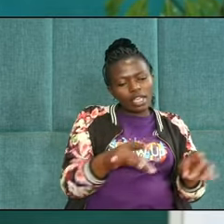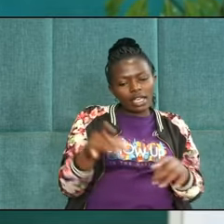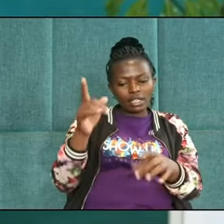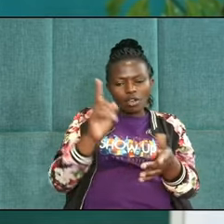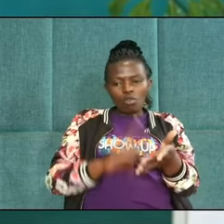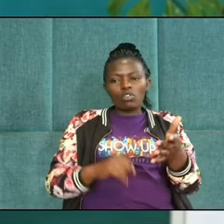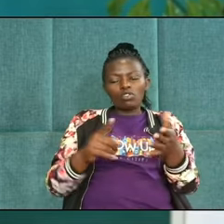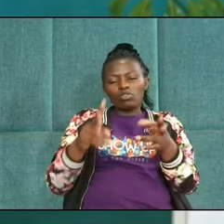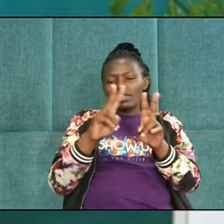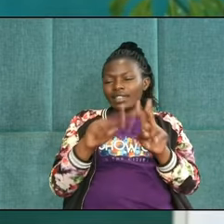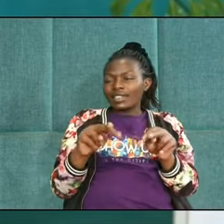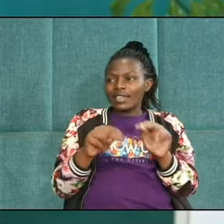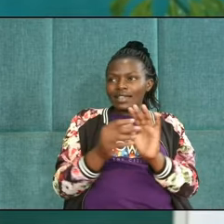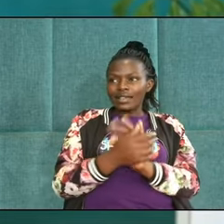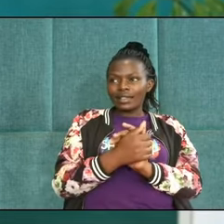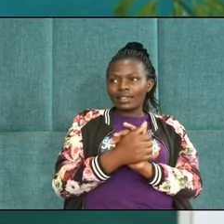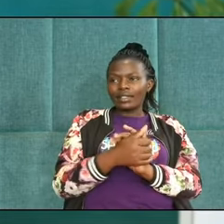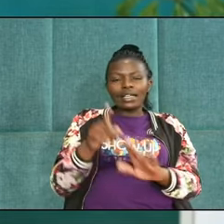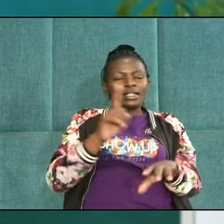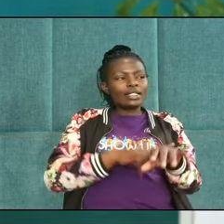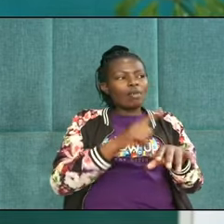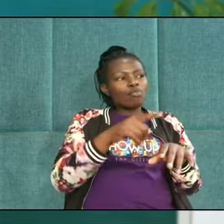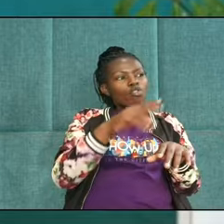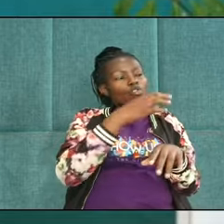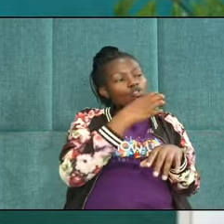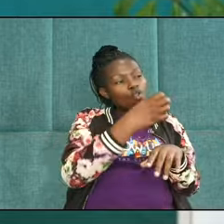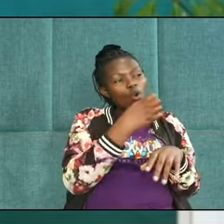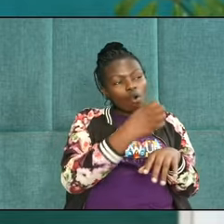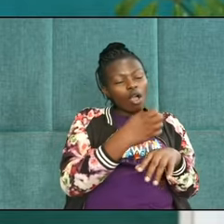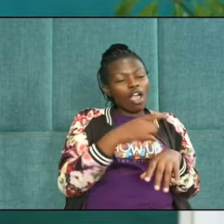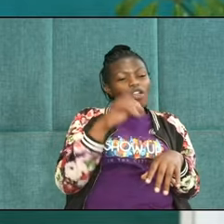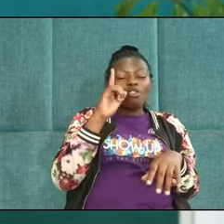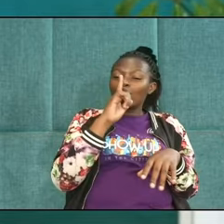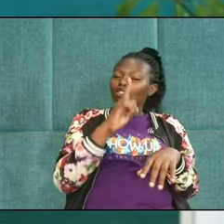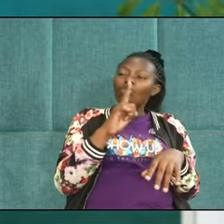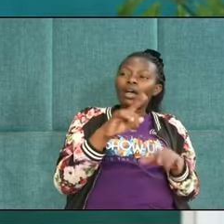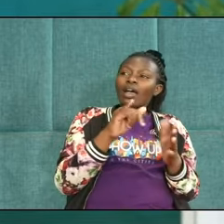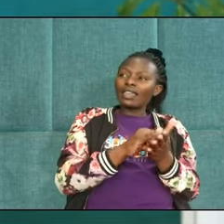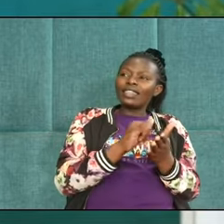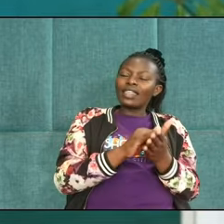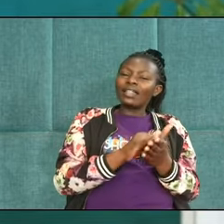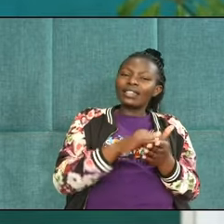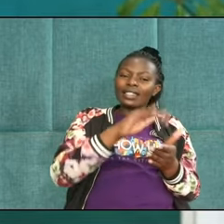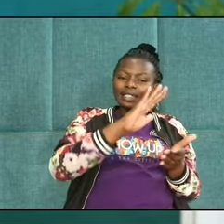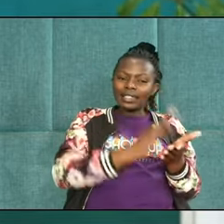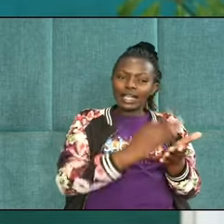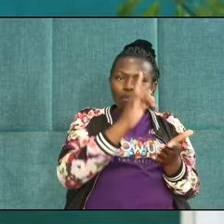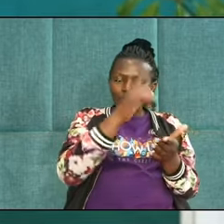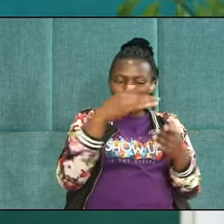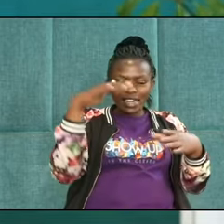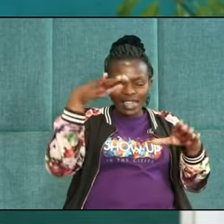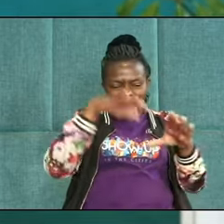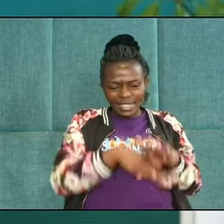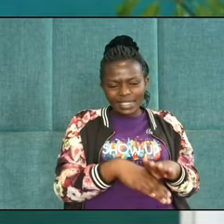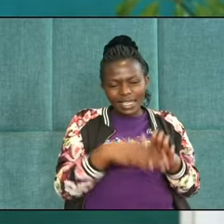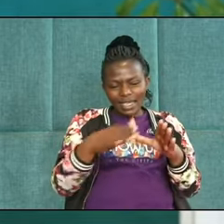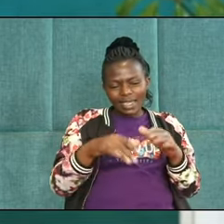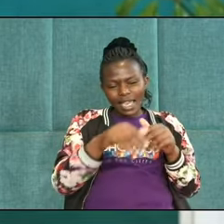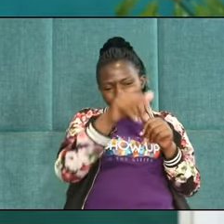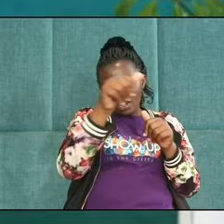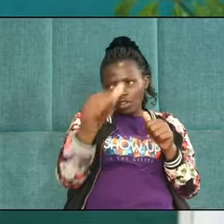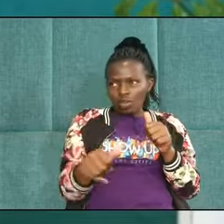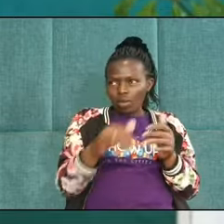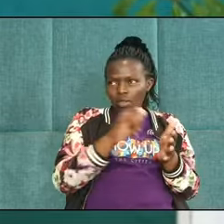that you are seeking. When you knock, you have the assurance that there is someone behind the door that I'm